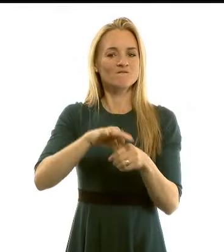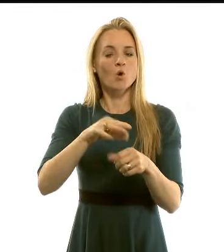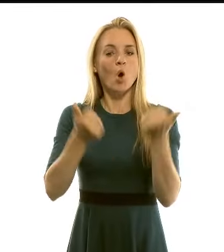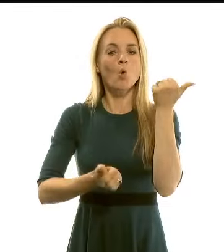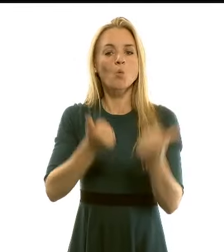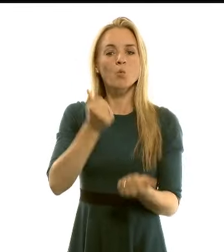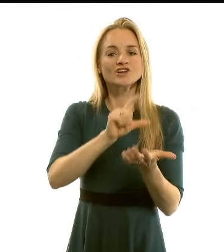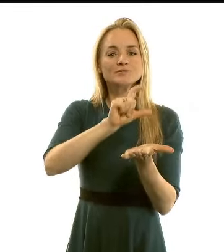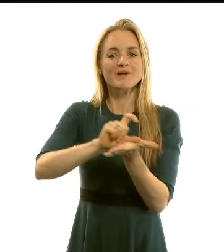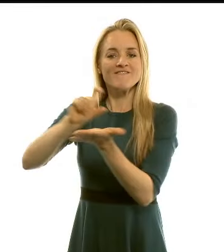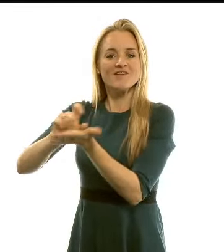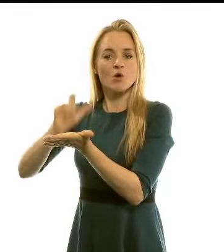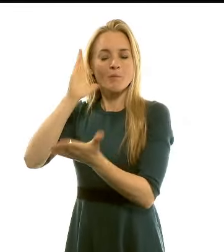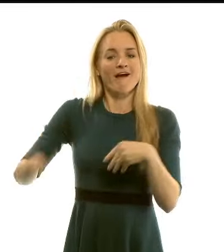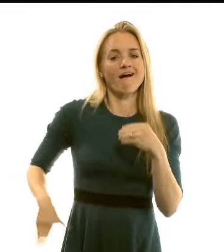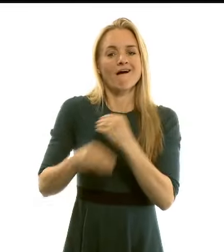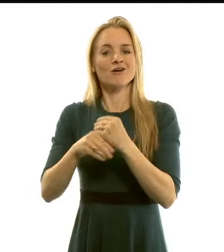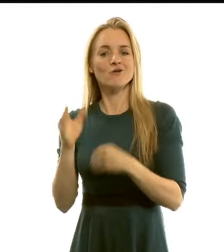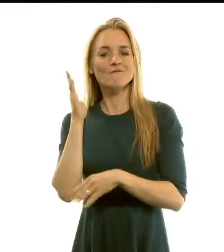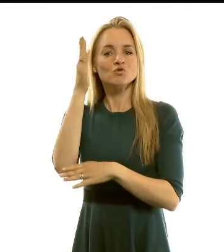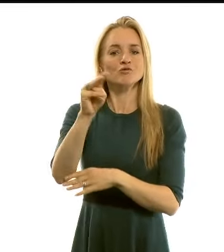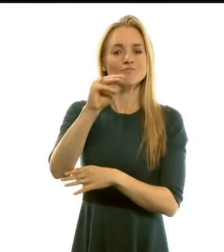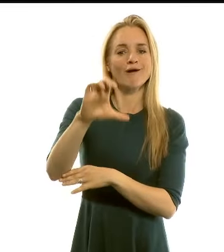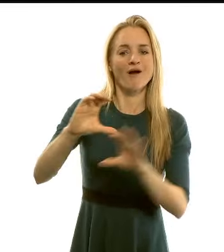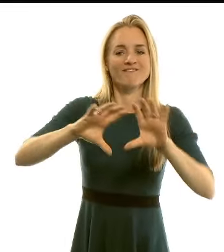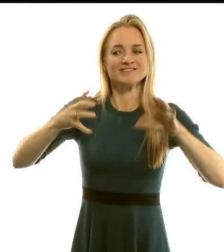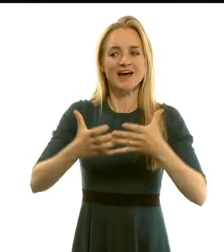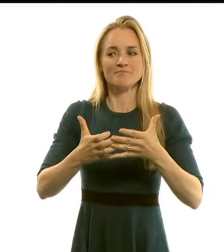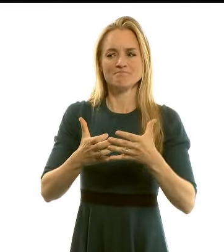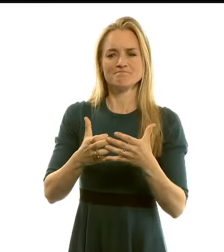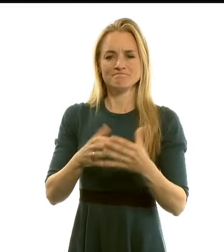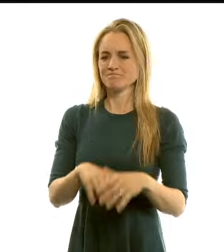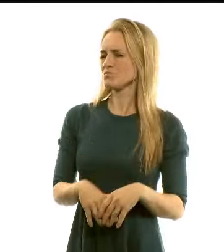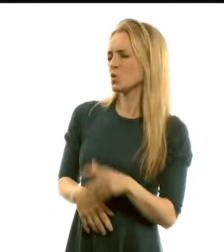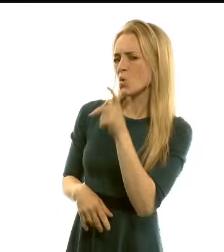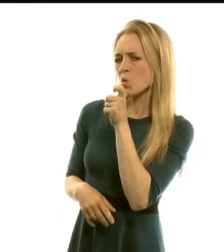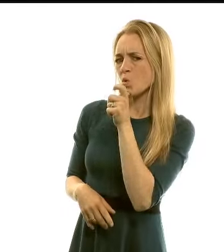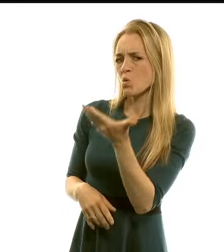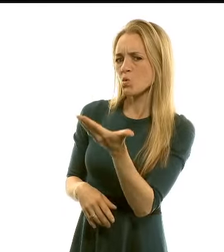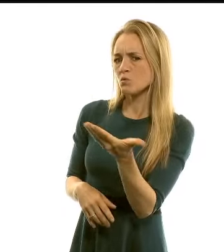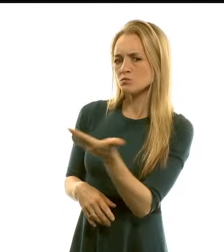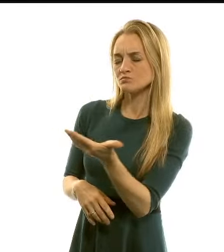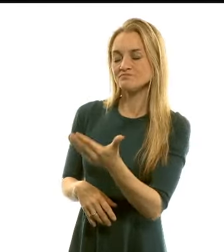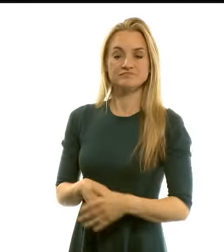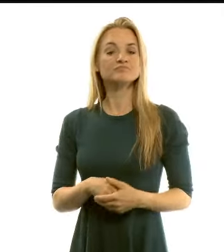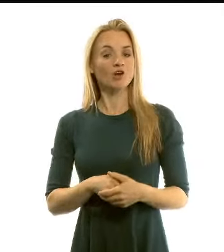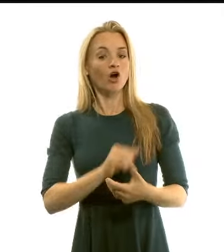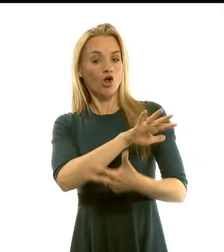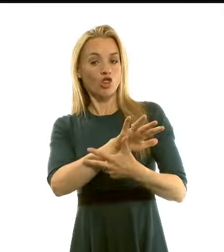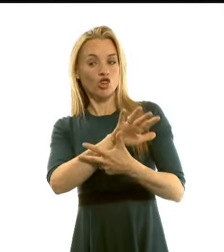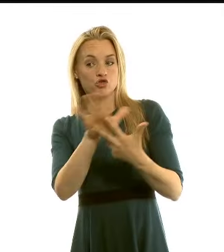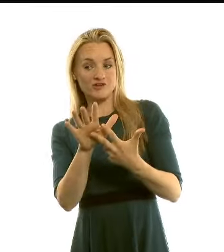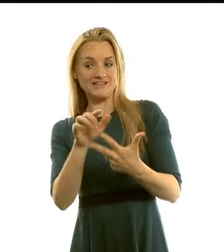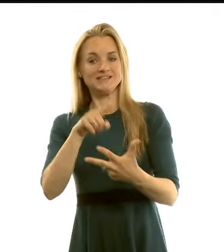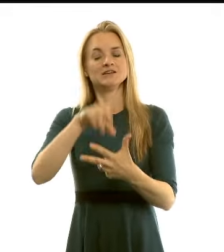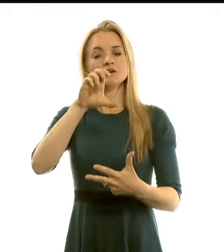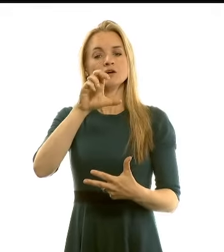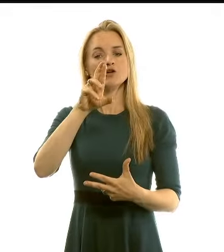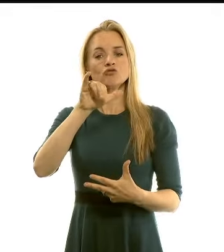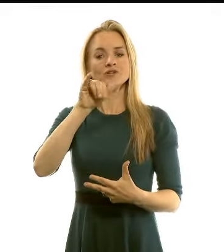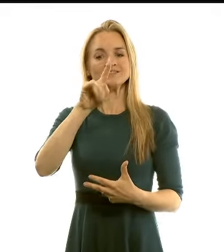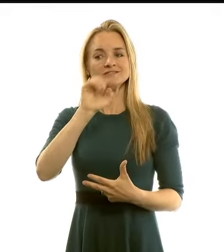sets. Oh, there they are on the screen. Who we got here? Yeah, tell us who these are. So we have a choice between 3 knights. You have the Crystal Knight with his very